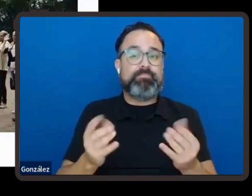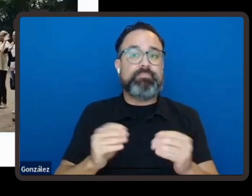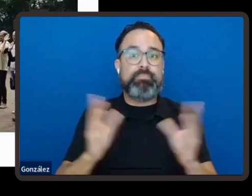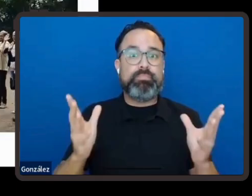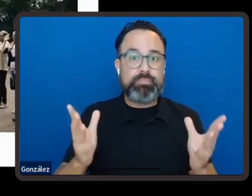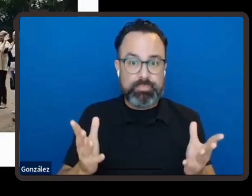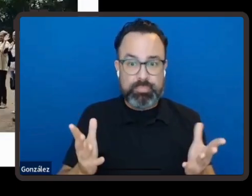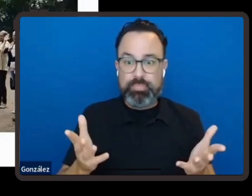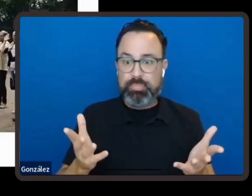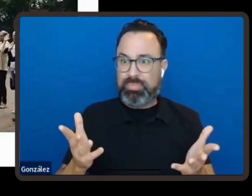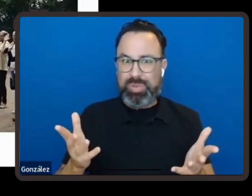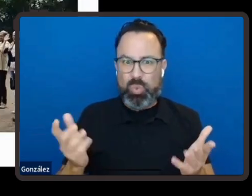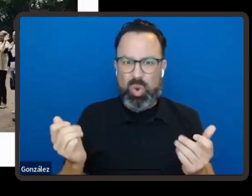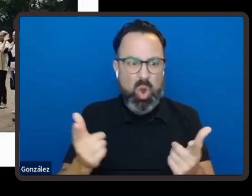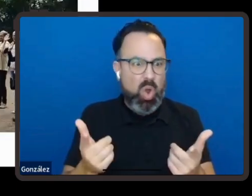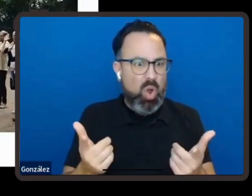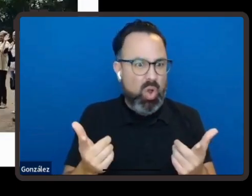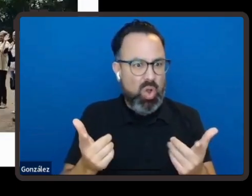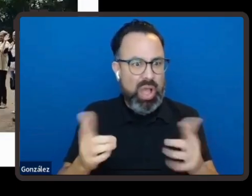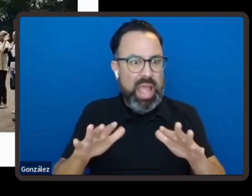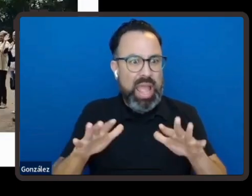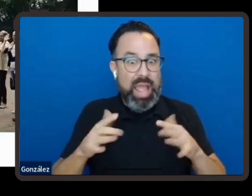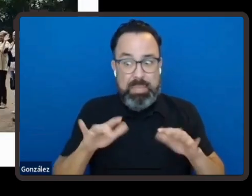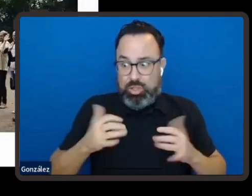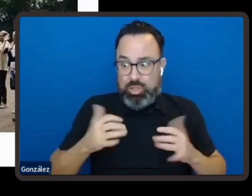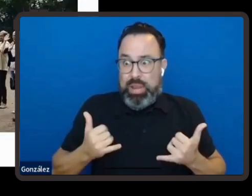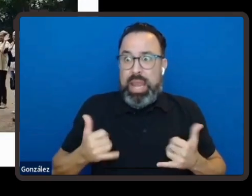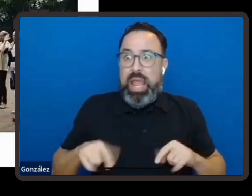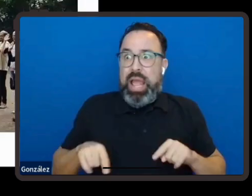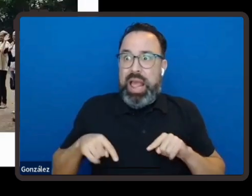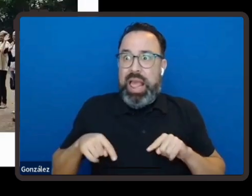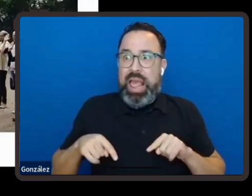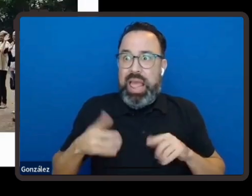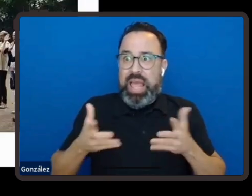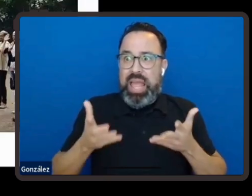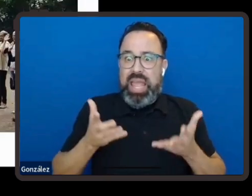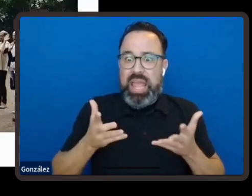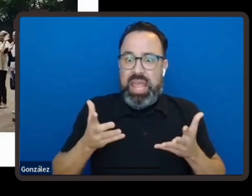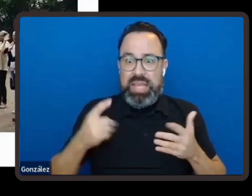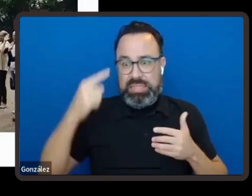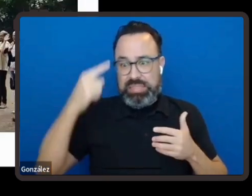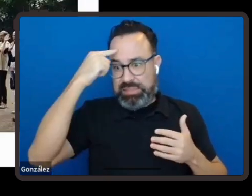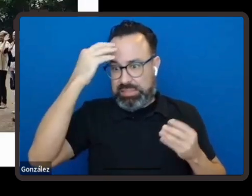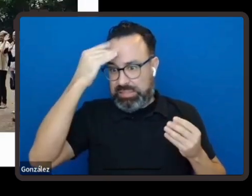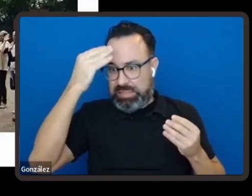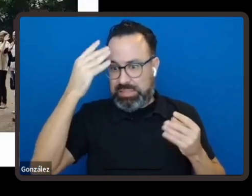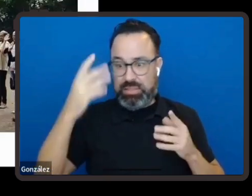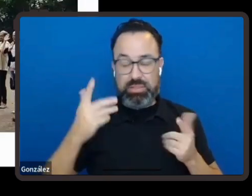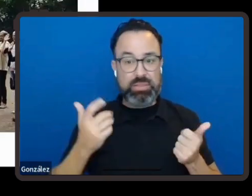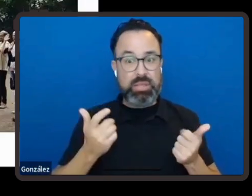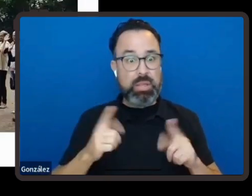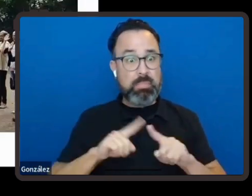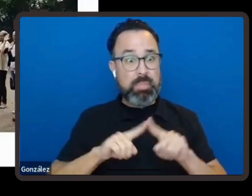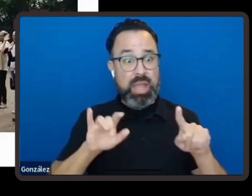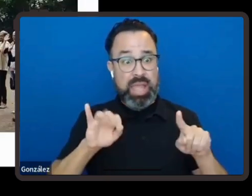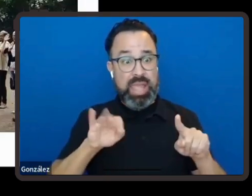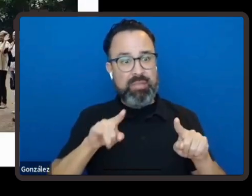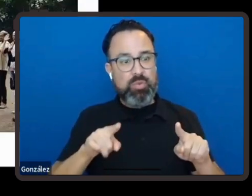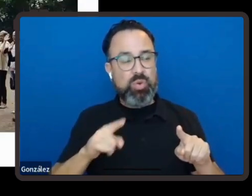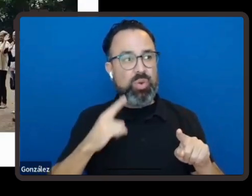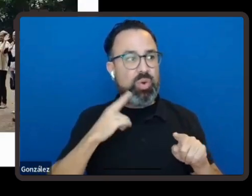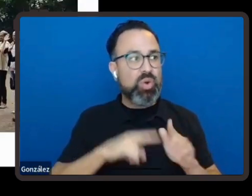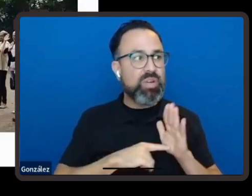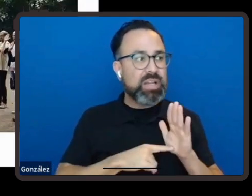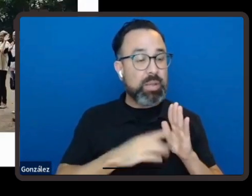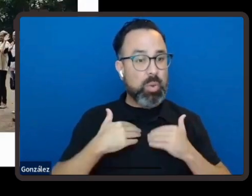We're all anxious at times. I'm anxious now. We're all anxious. But if you've got if you're dealing with your